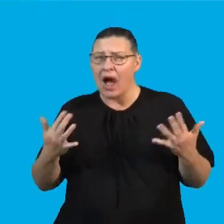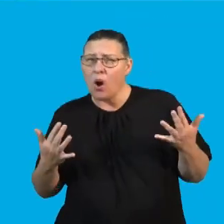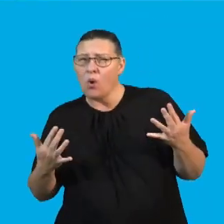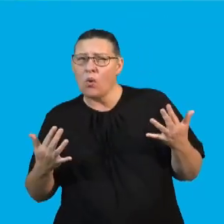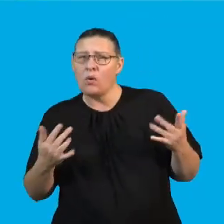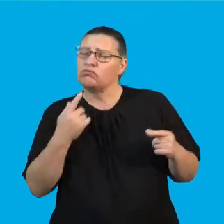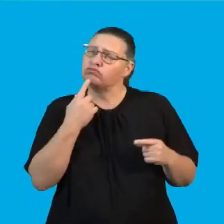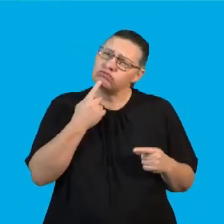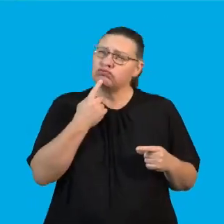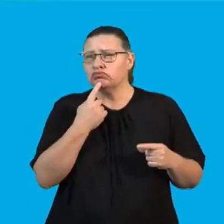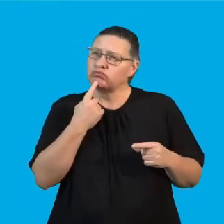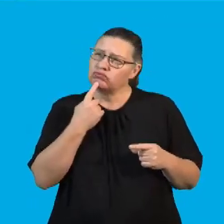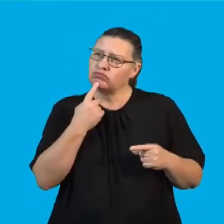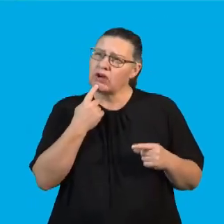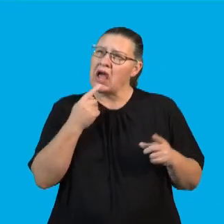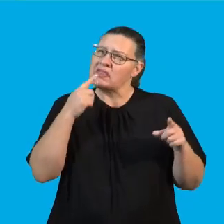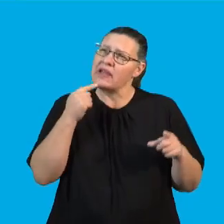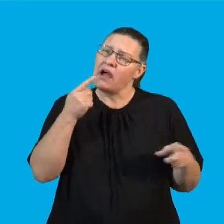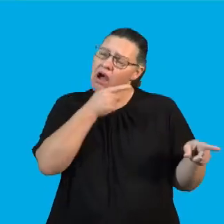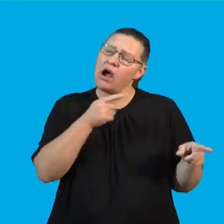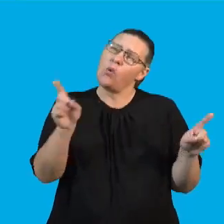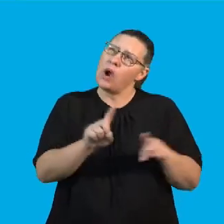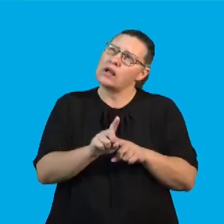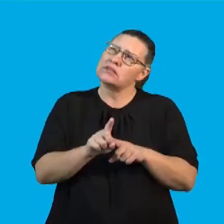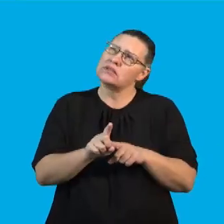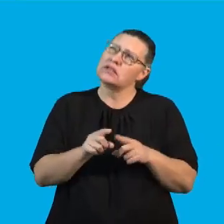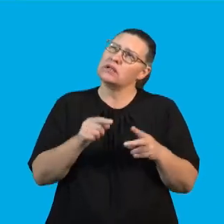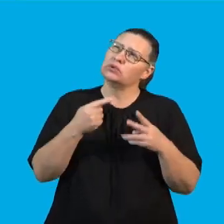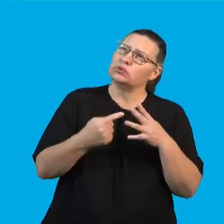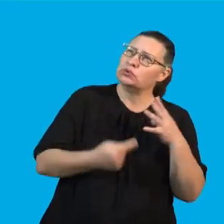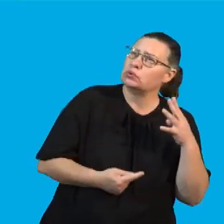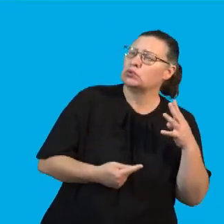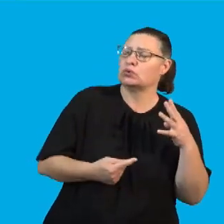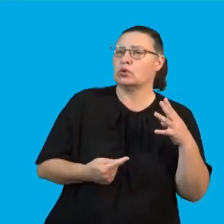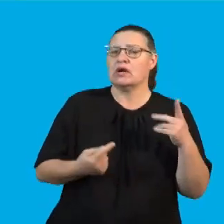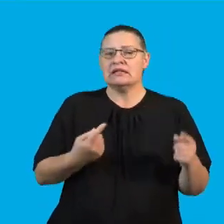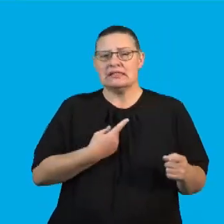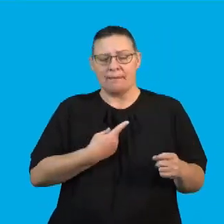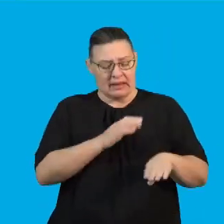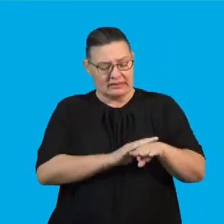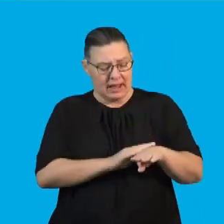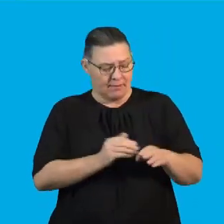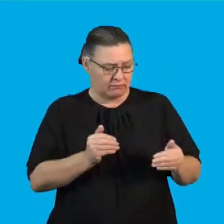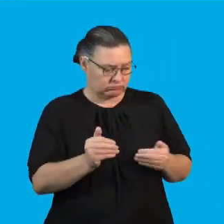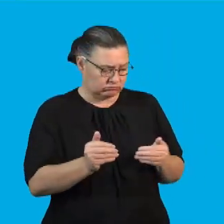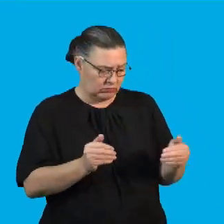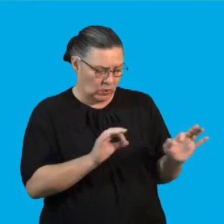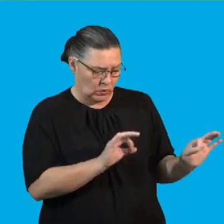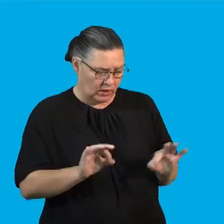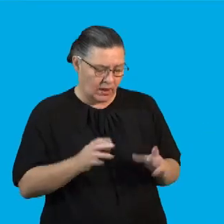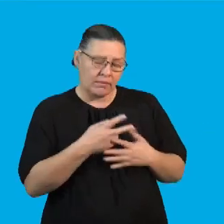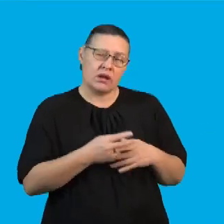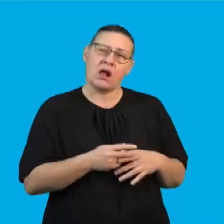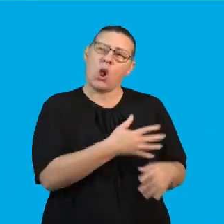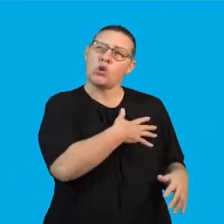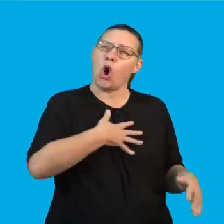you get a question, you must think. Think out of the box. You are also supposed to manage your time well so that